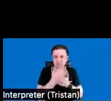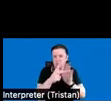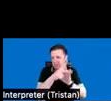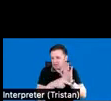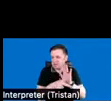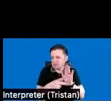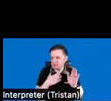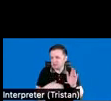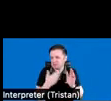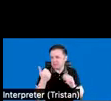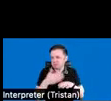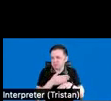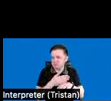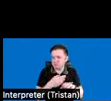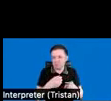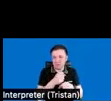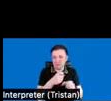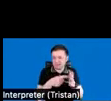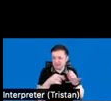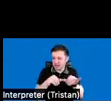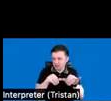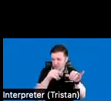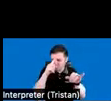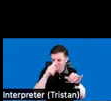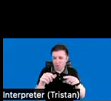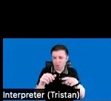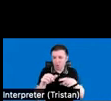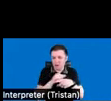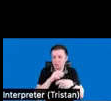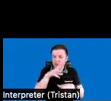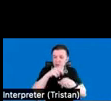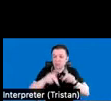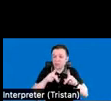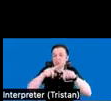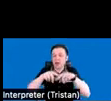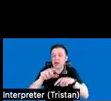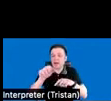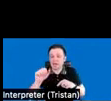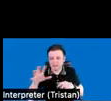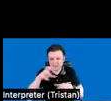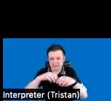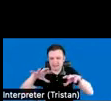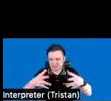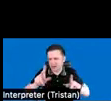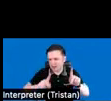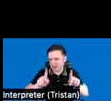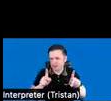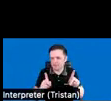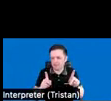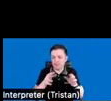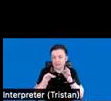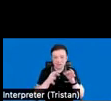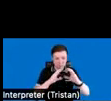And creating standards for practices that support inclusion of people who rely on AAC in society. They talk about communication as human